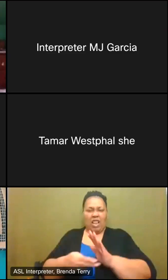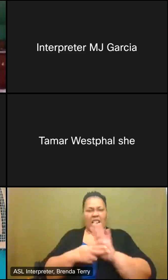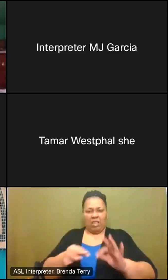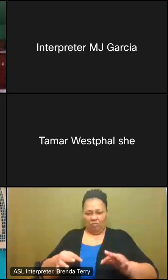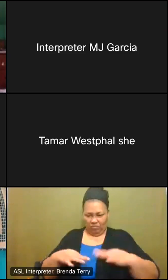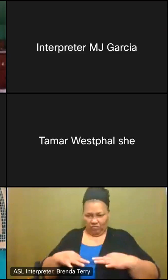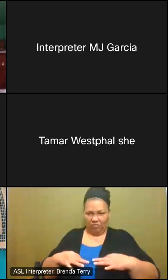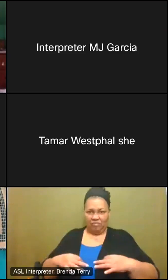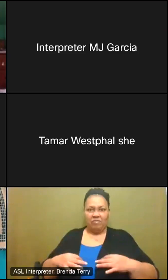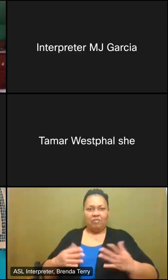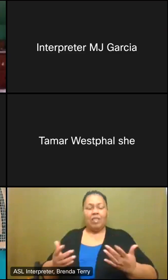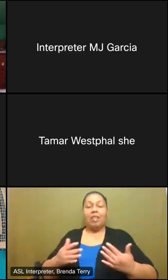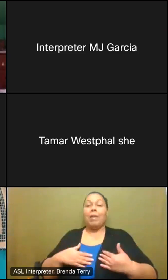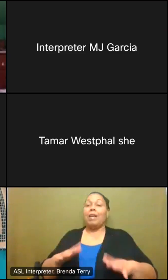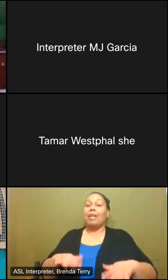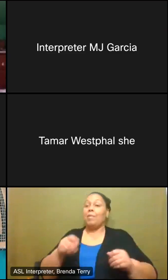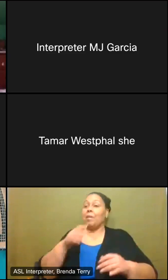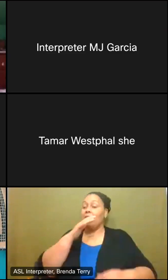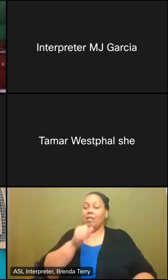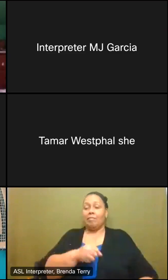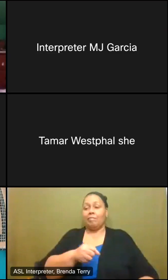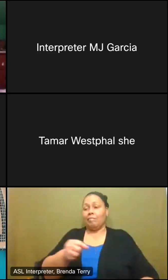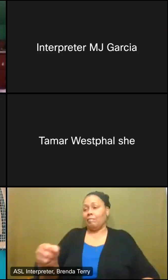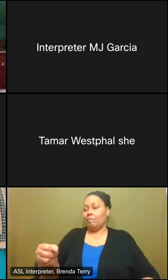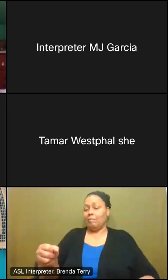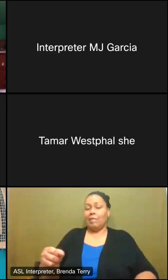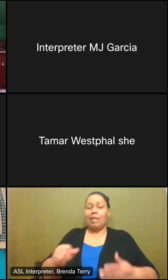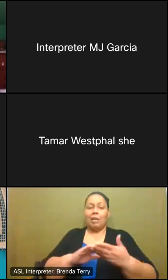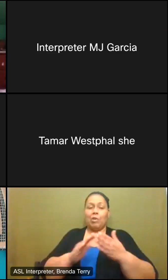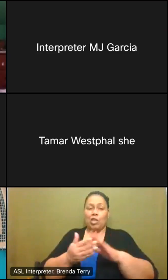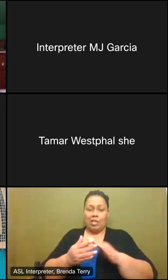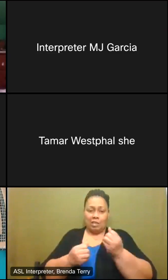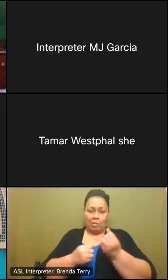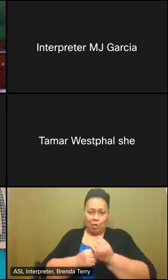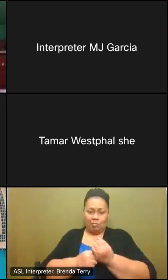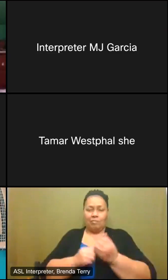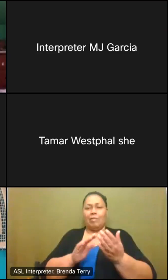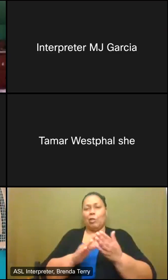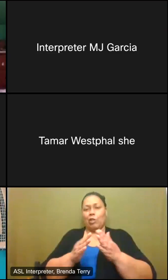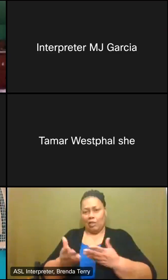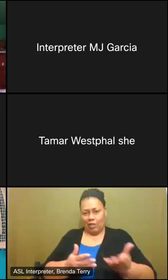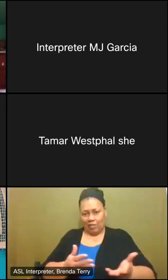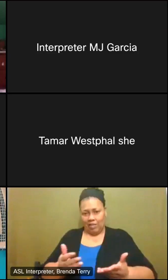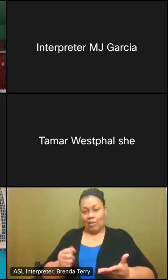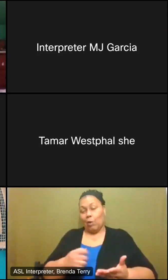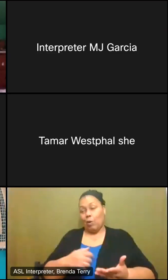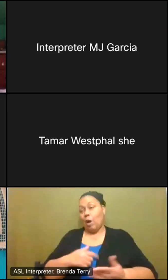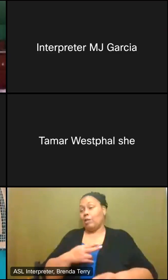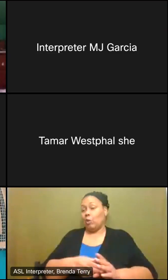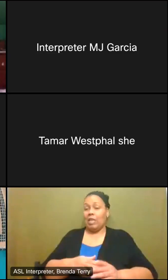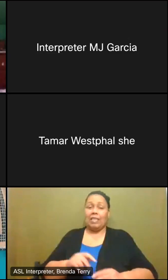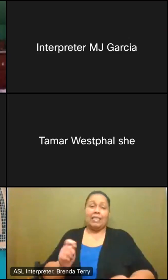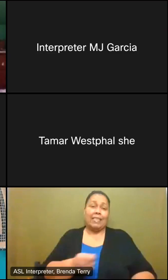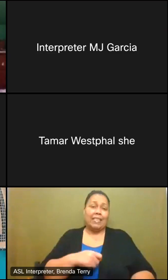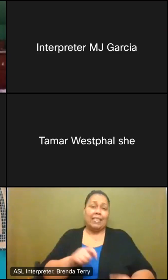she chose to put me into community supports and community services, right? So I was on like the tennis team, I was in this